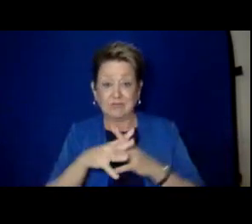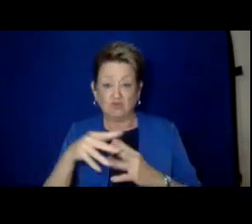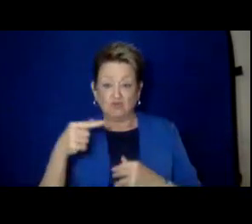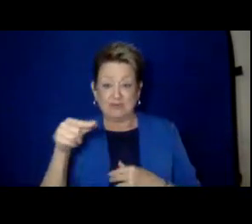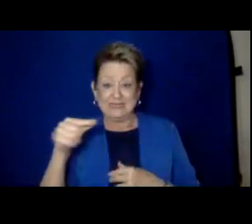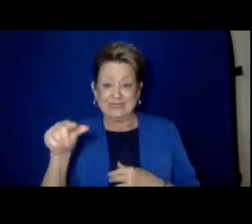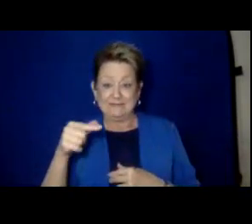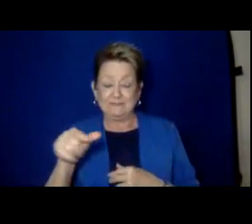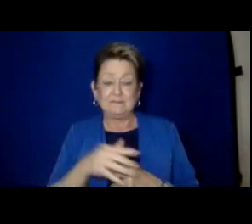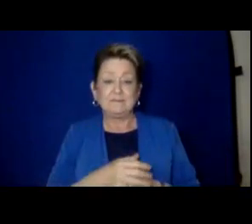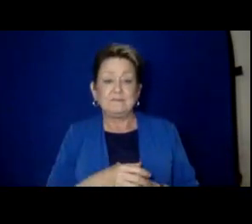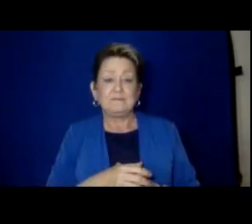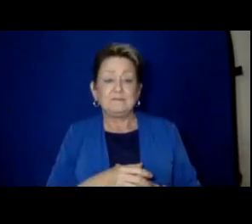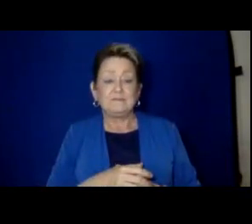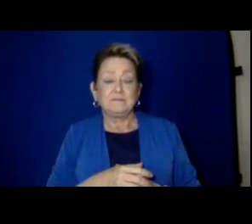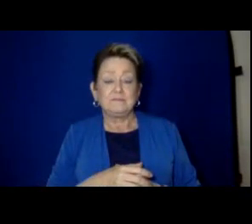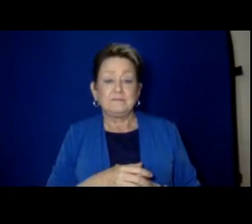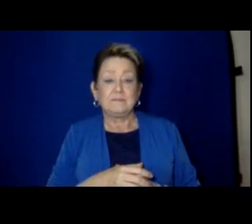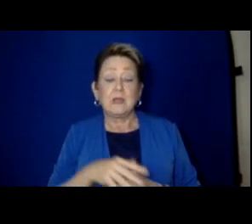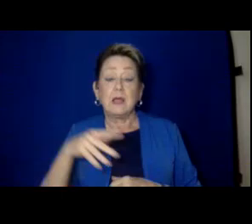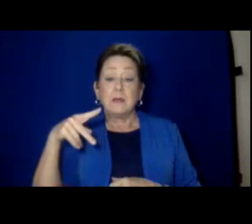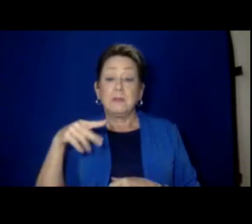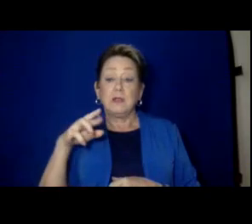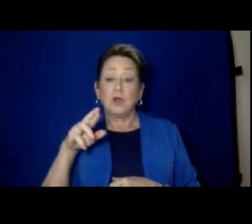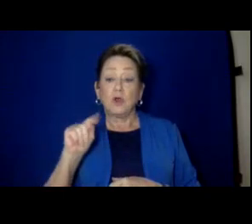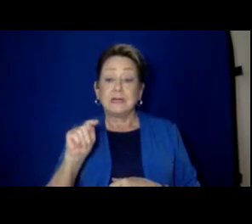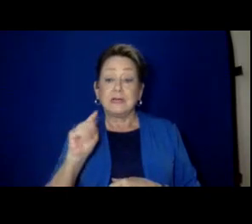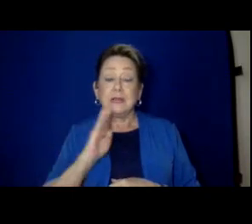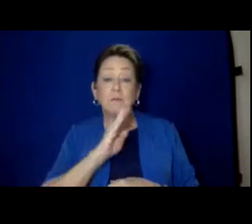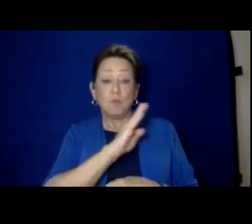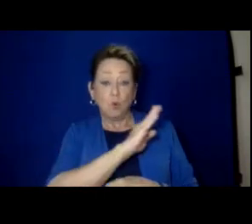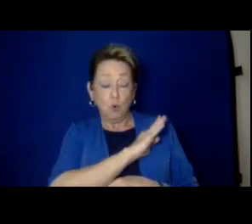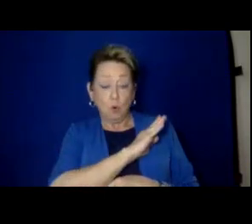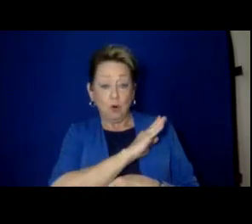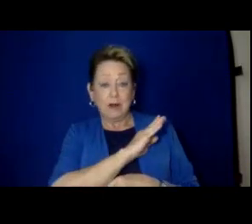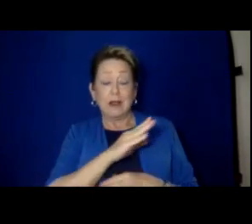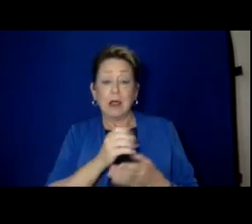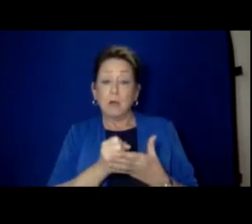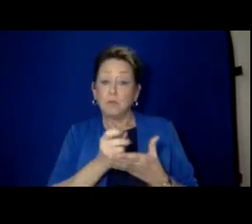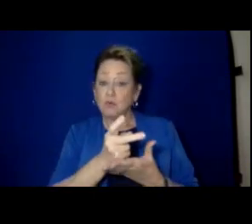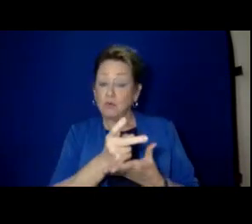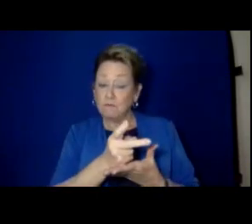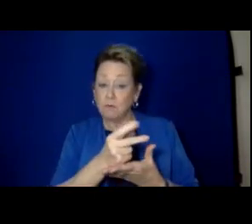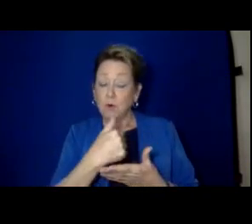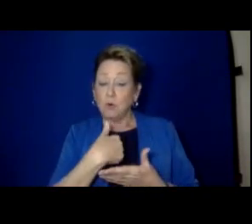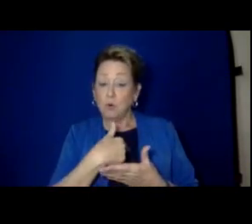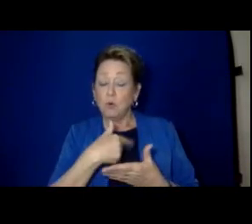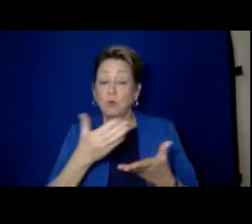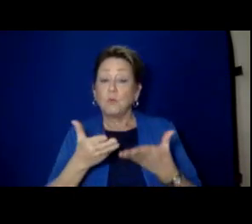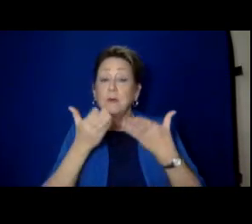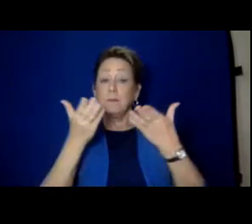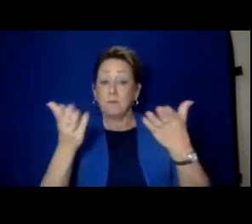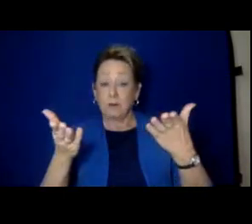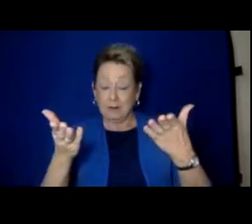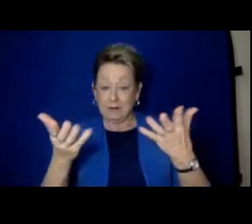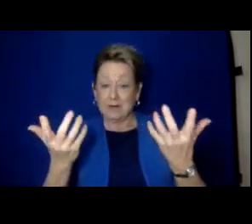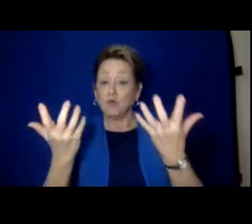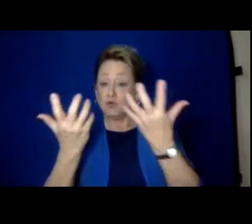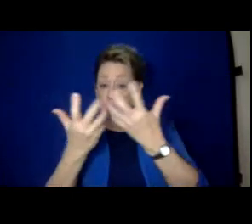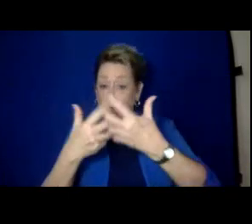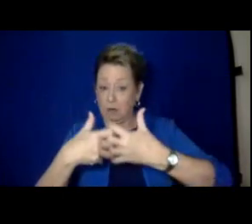in green. Subject to PRT board and city council approval, PRT and city representatives have negotiated this proposed